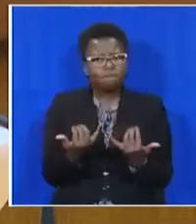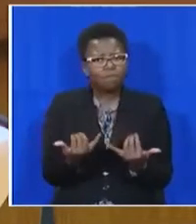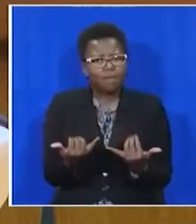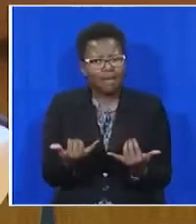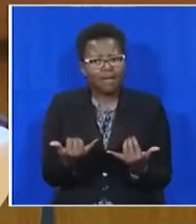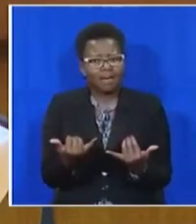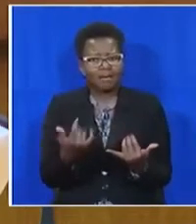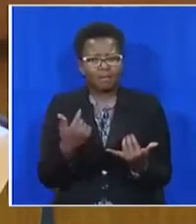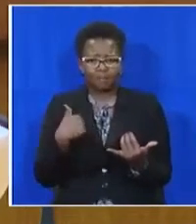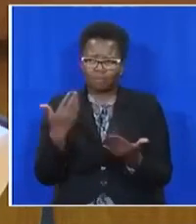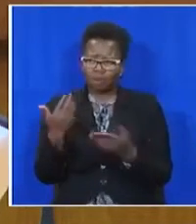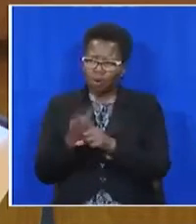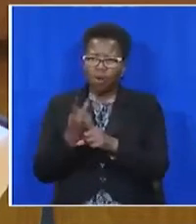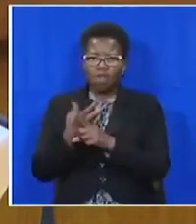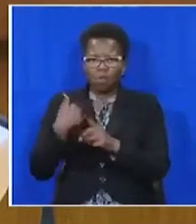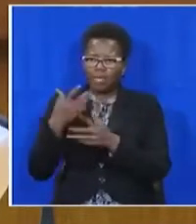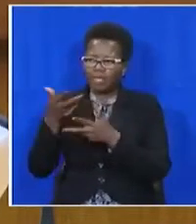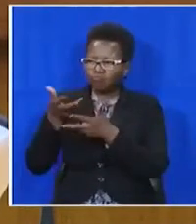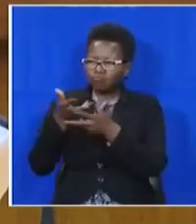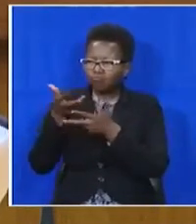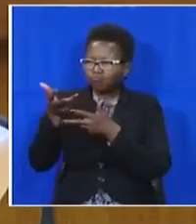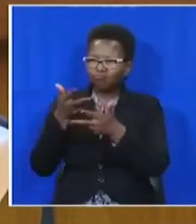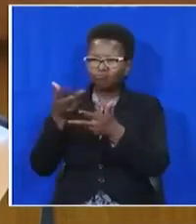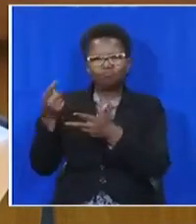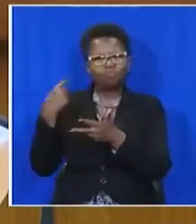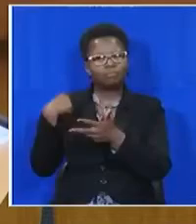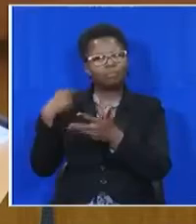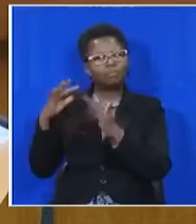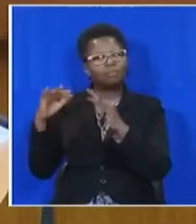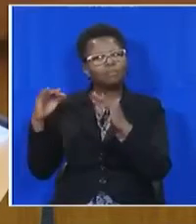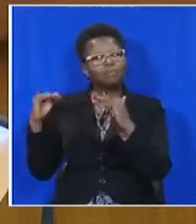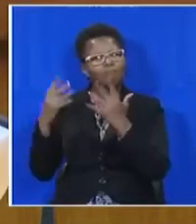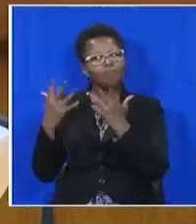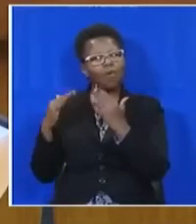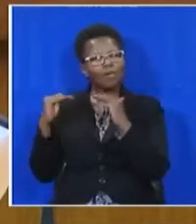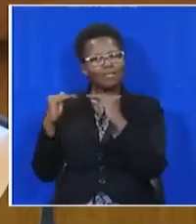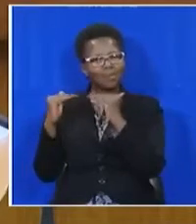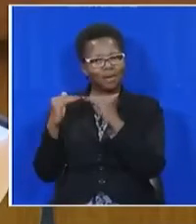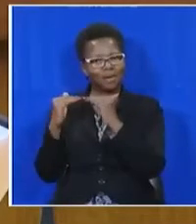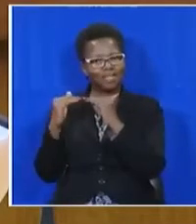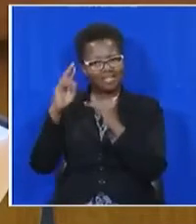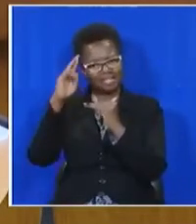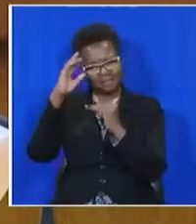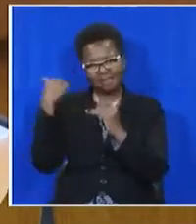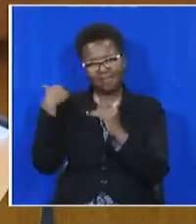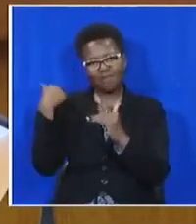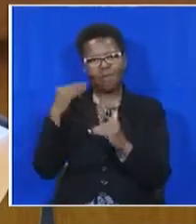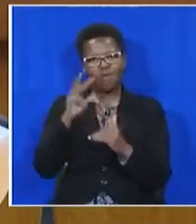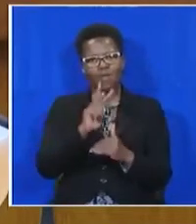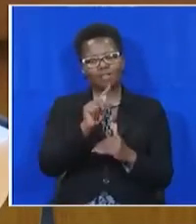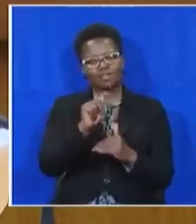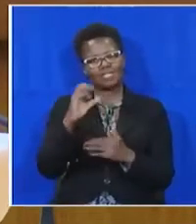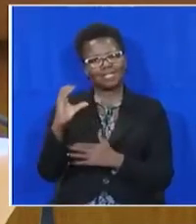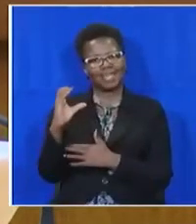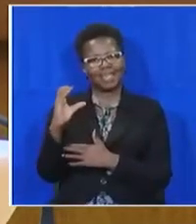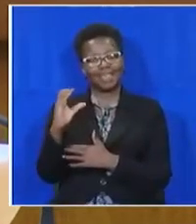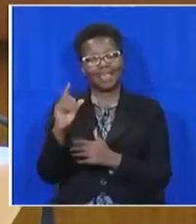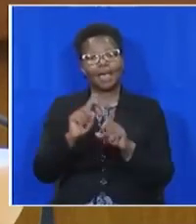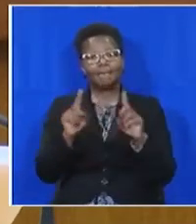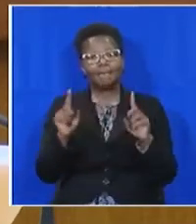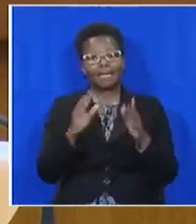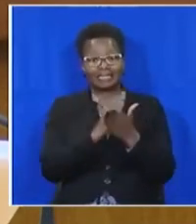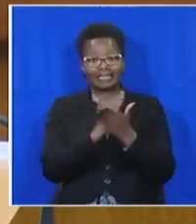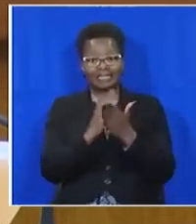the negotiated democracy will remember World Trade Center. Therefore, certain provisions in the Constitution would be used